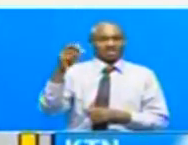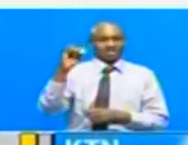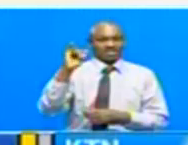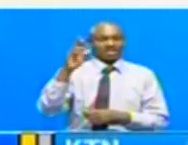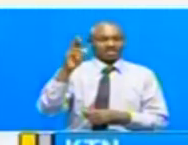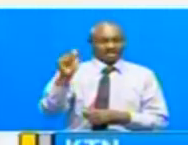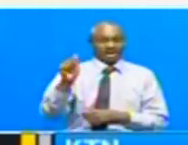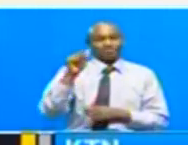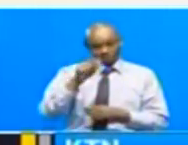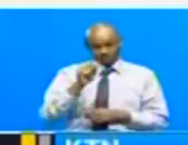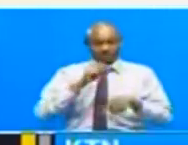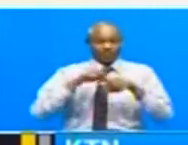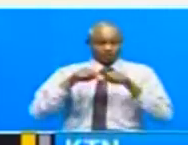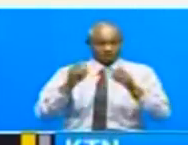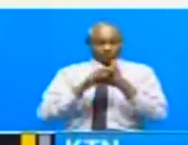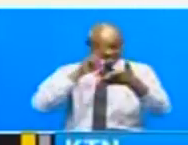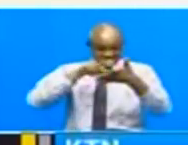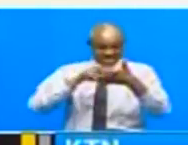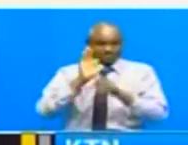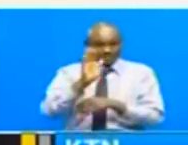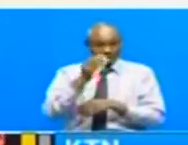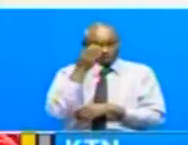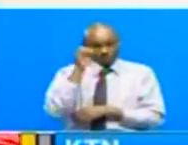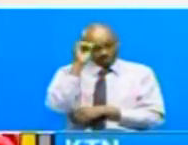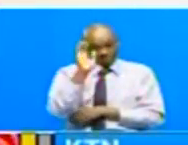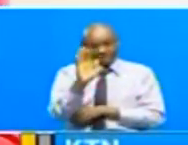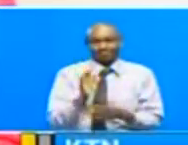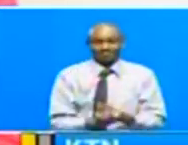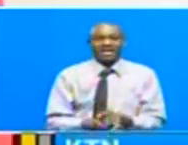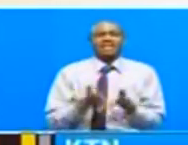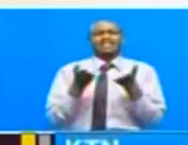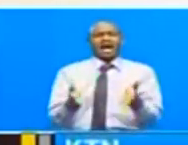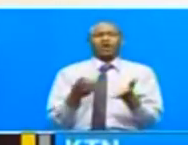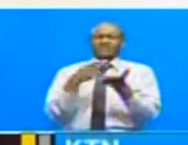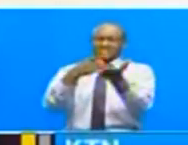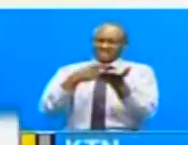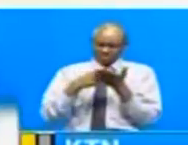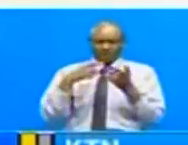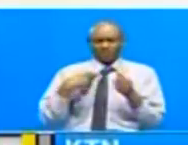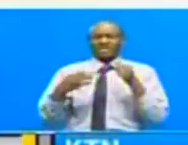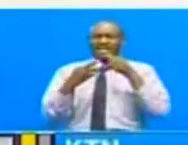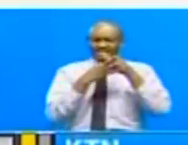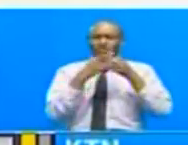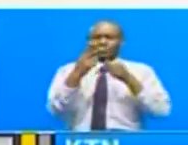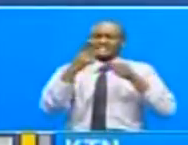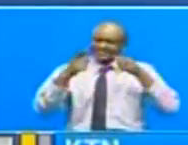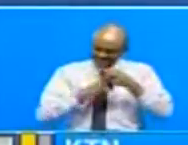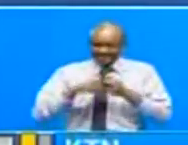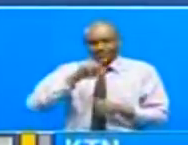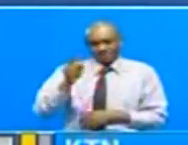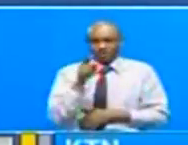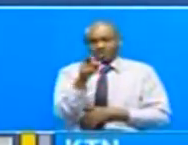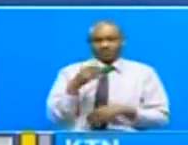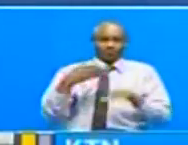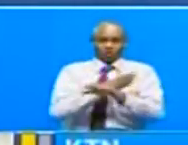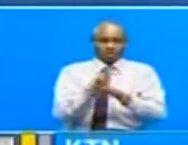your opinions later on. But let's get back to that discussion about this 826 million shilling